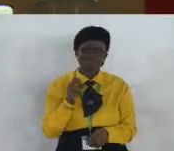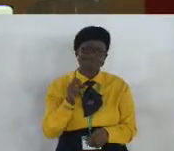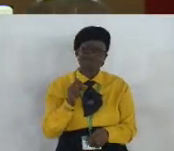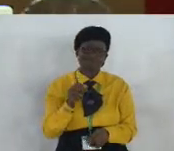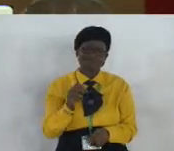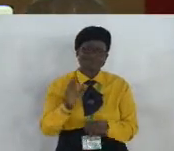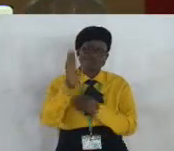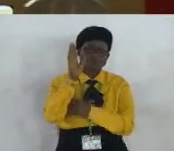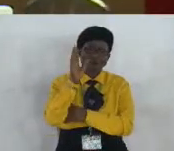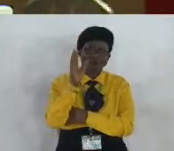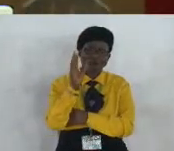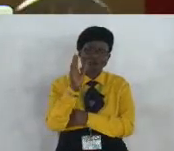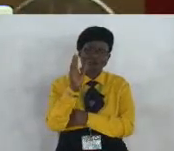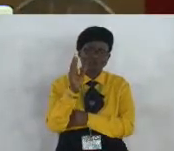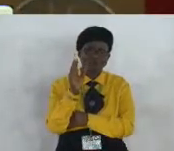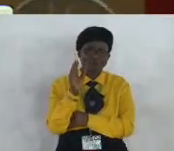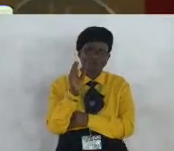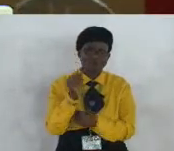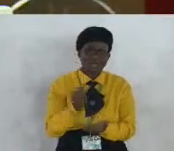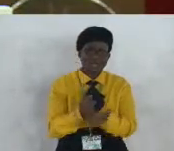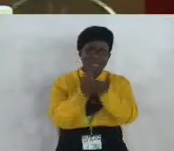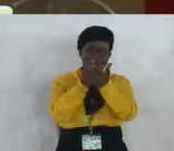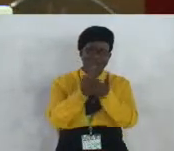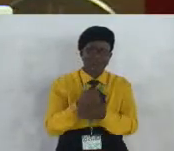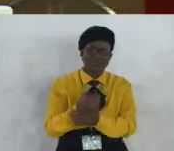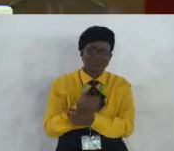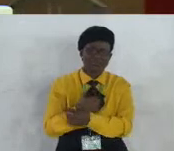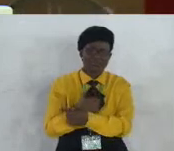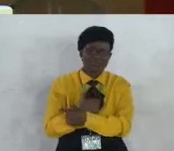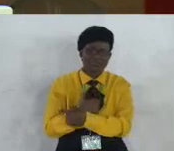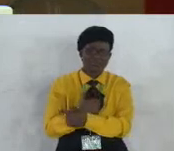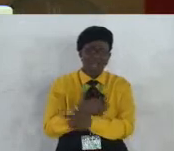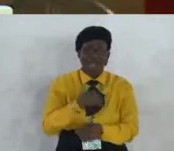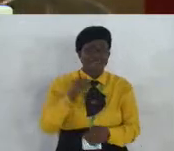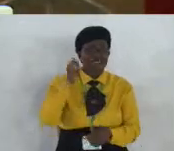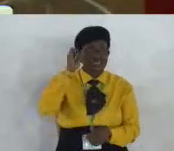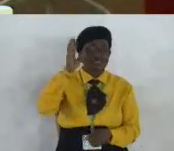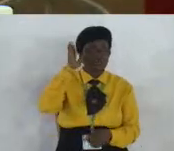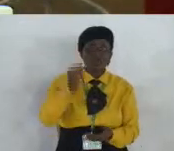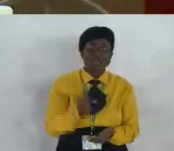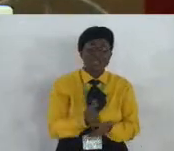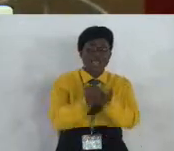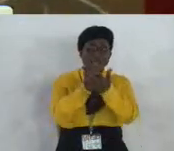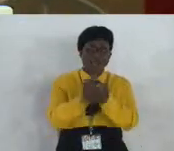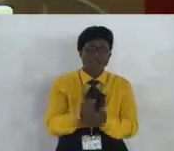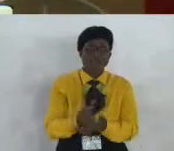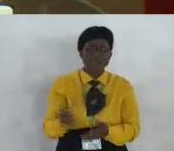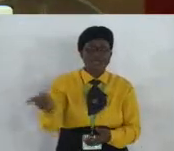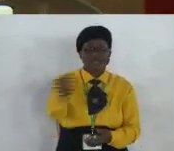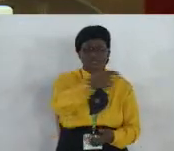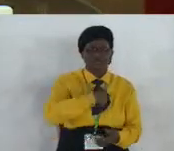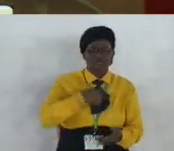God wants to help you. And he's going to help you tonight.